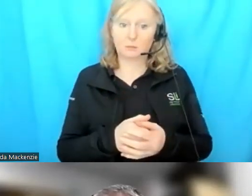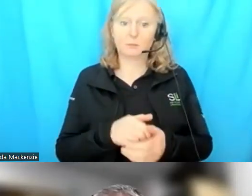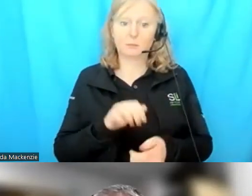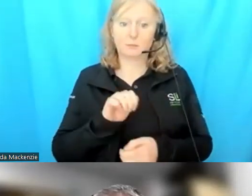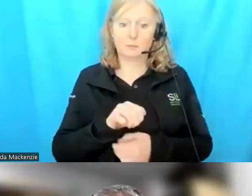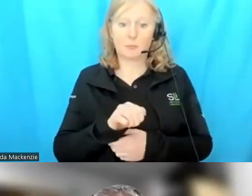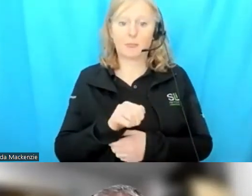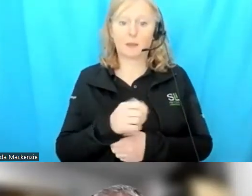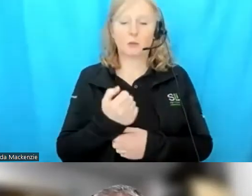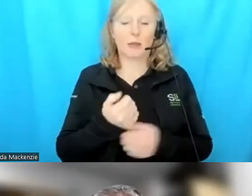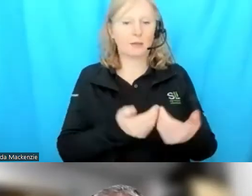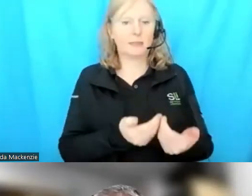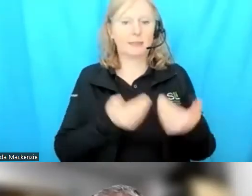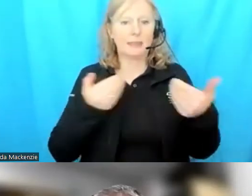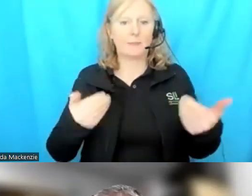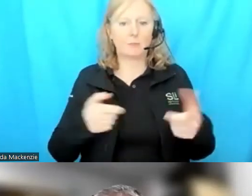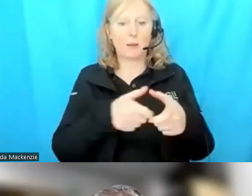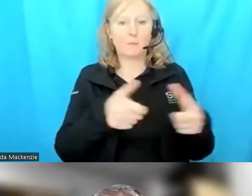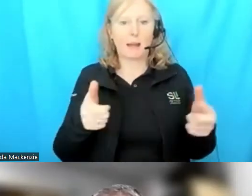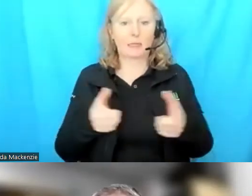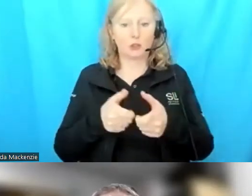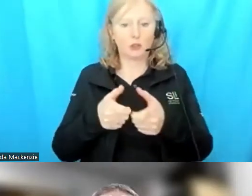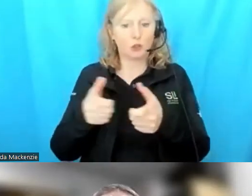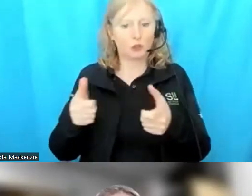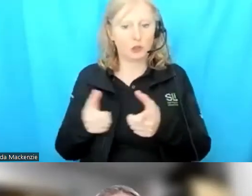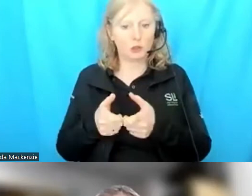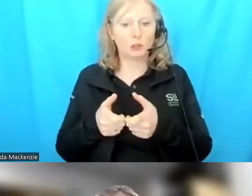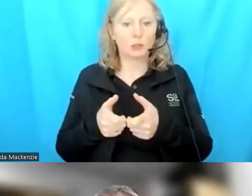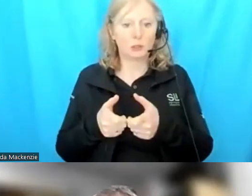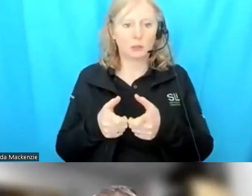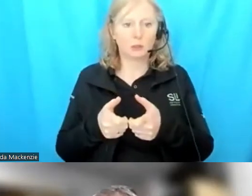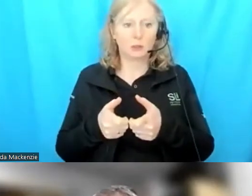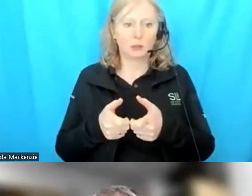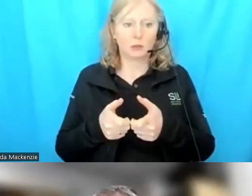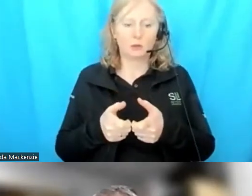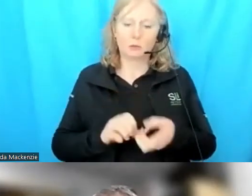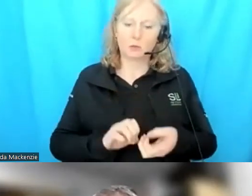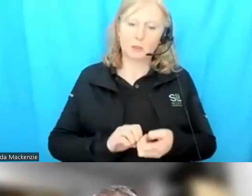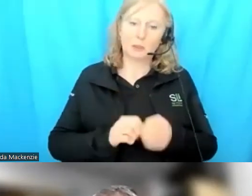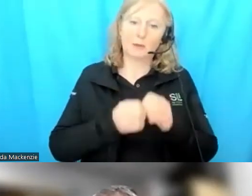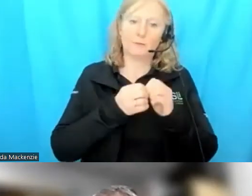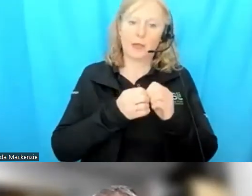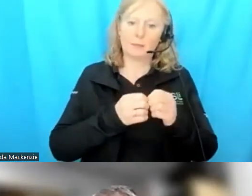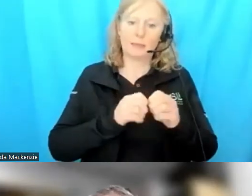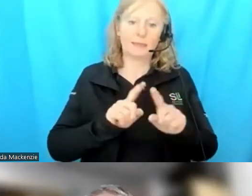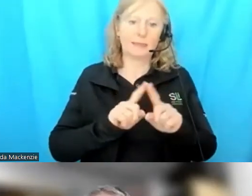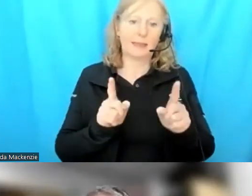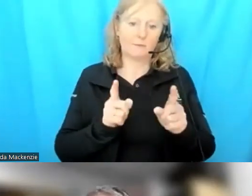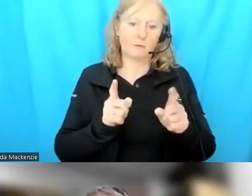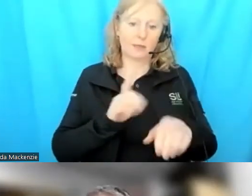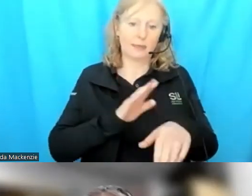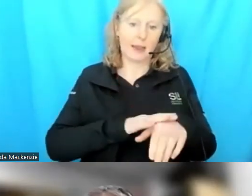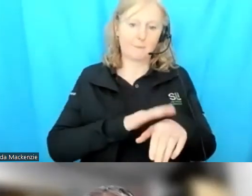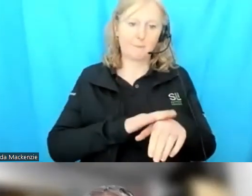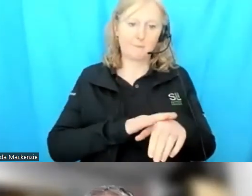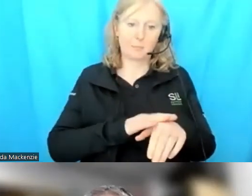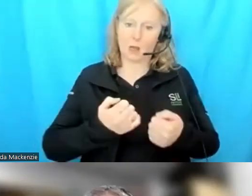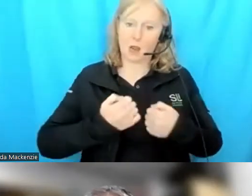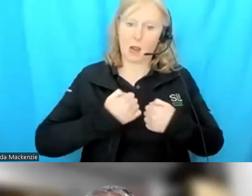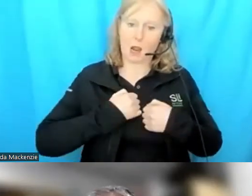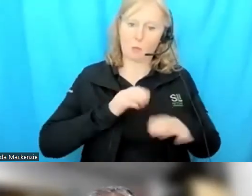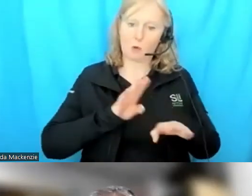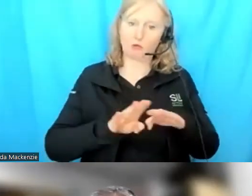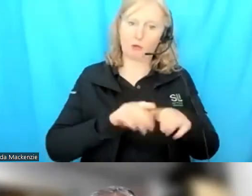So they're entirely separate packages. So they were developed in different times. So our training